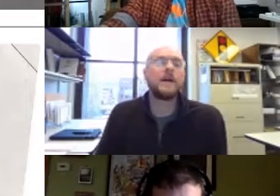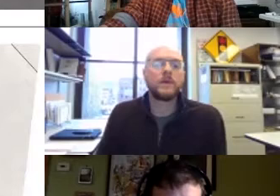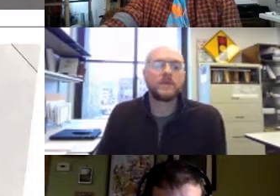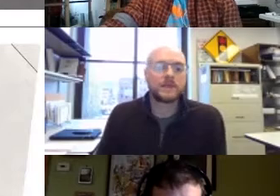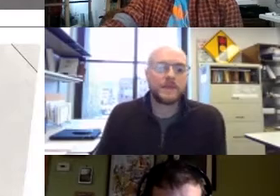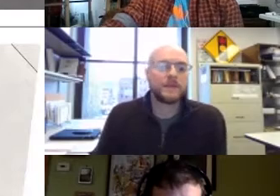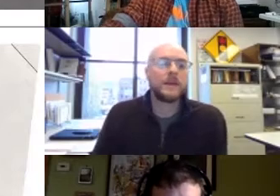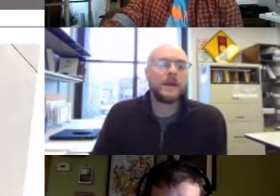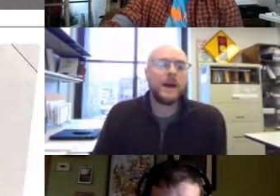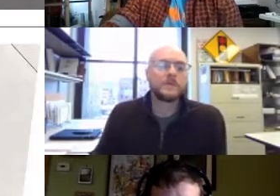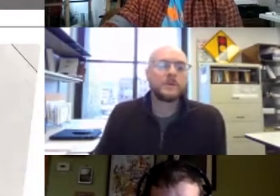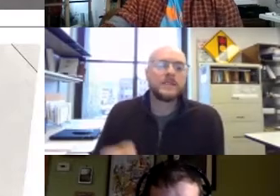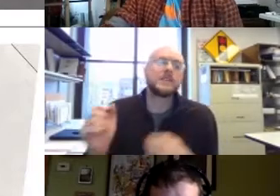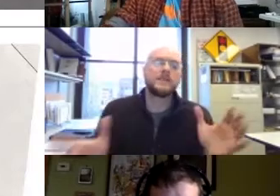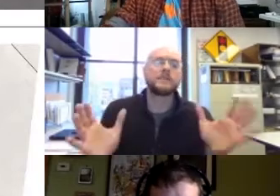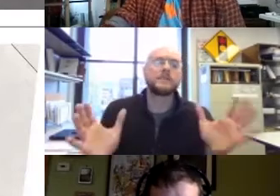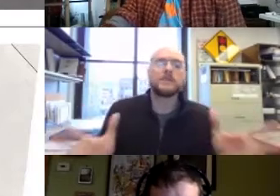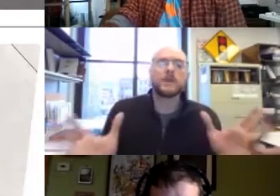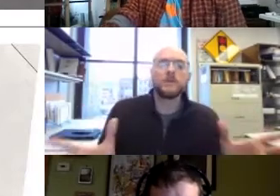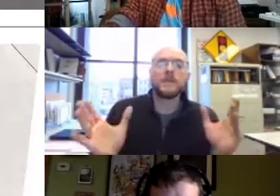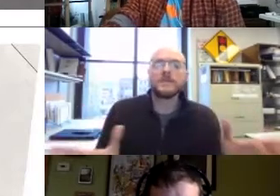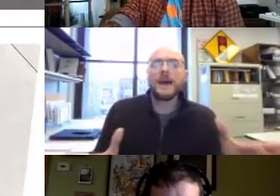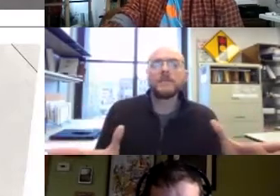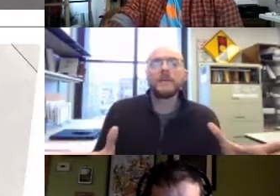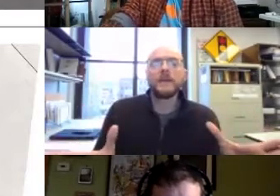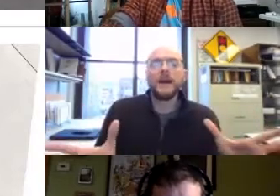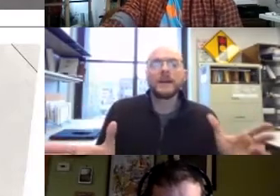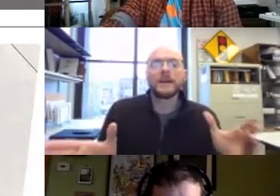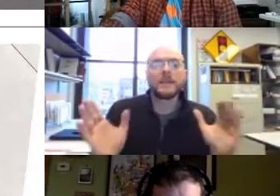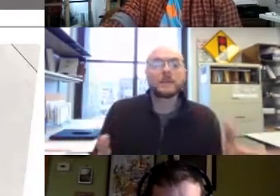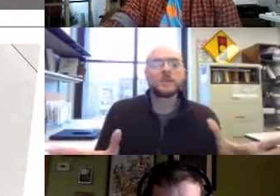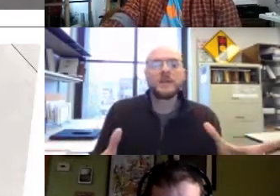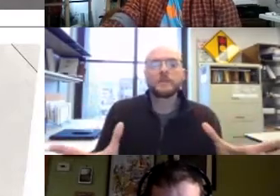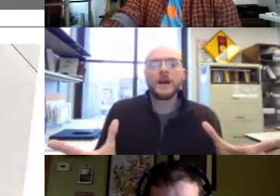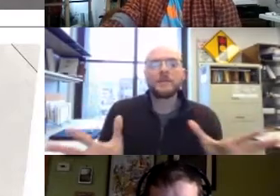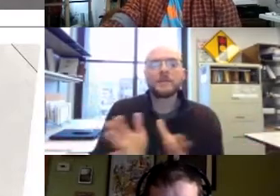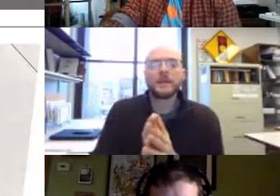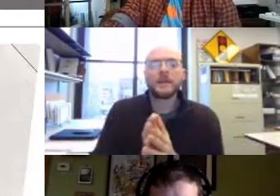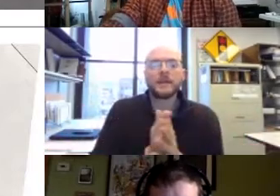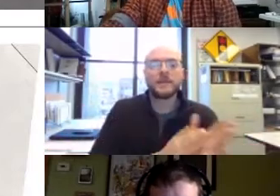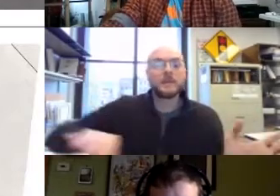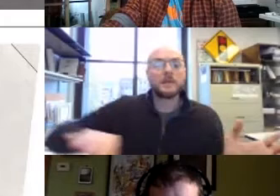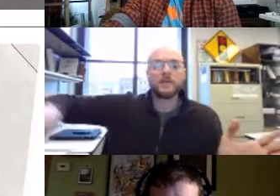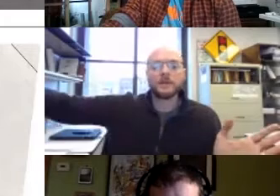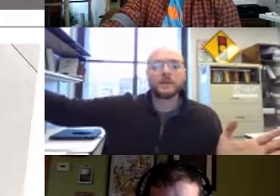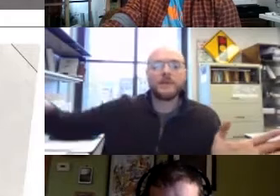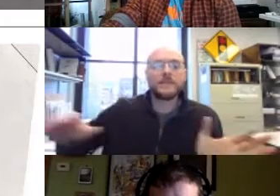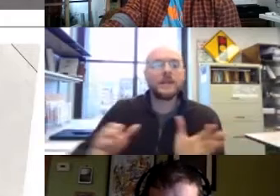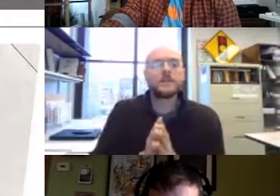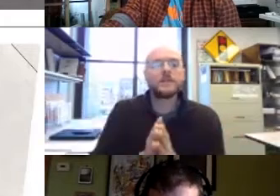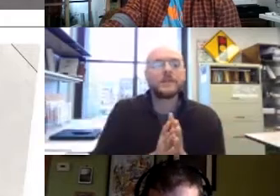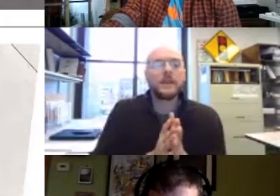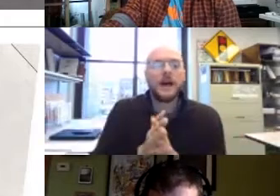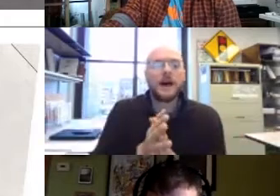hump that we talked about. So this section of Brighton Road does have considerable speeding problems, considerably more than